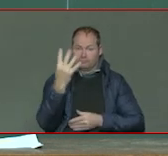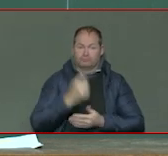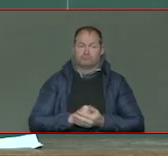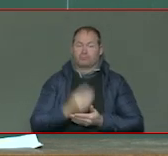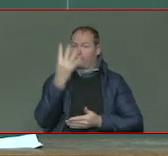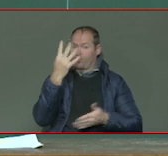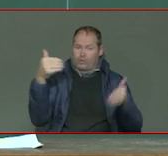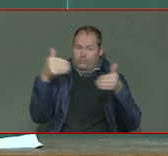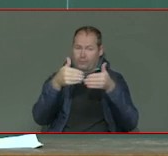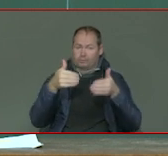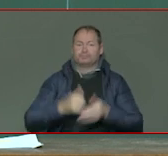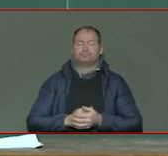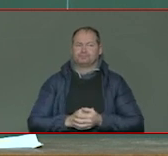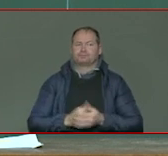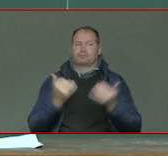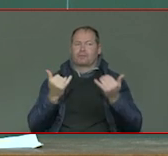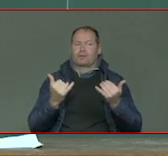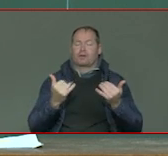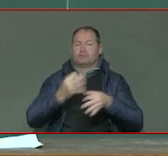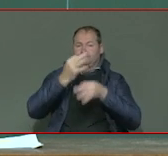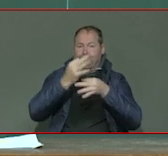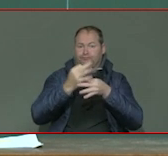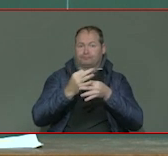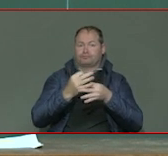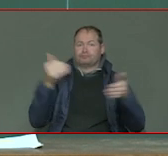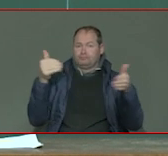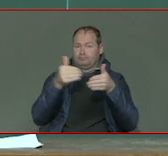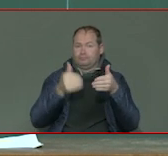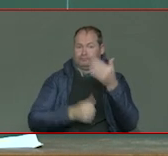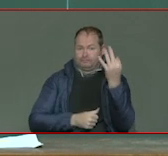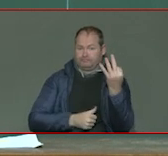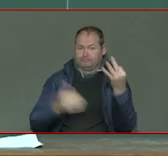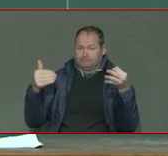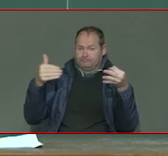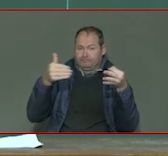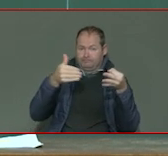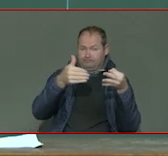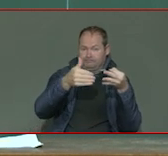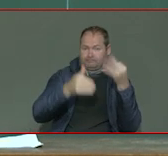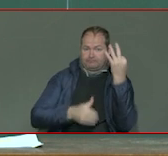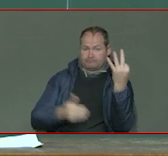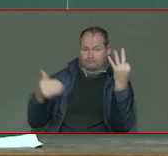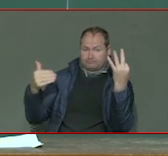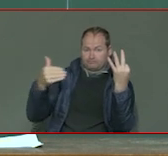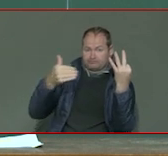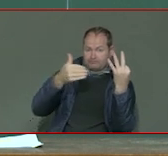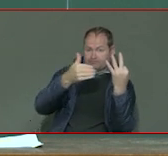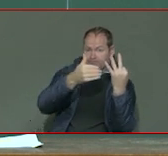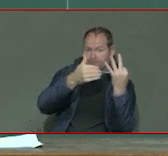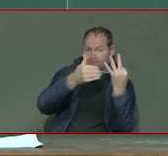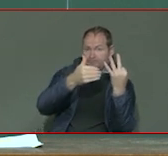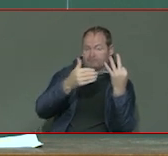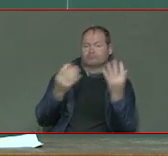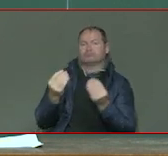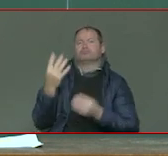approach for this function, as I approach 3, I am getting a value of 4.